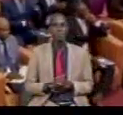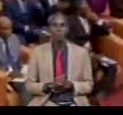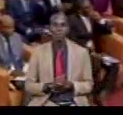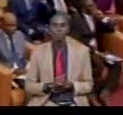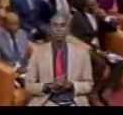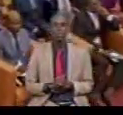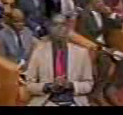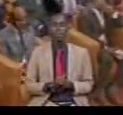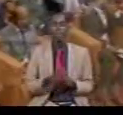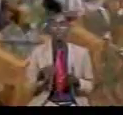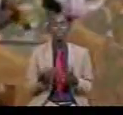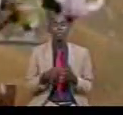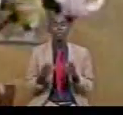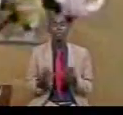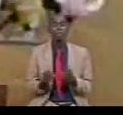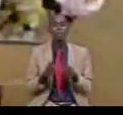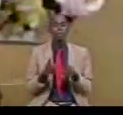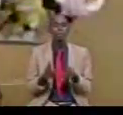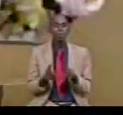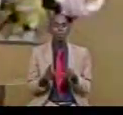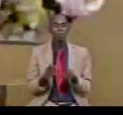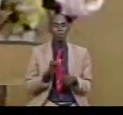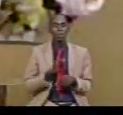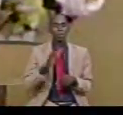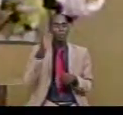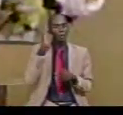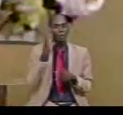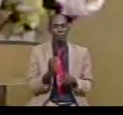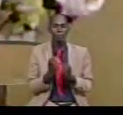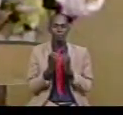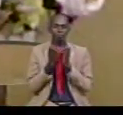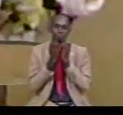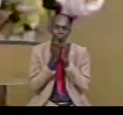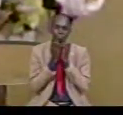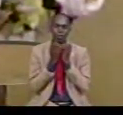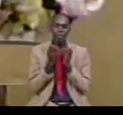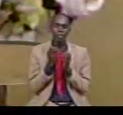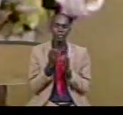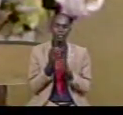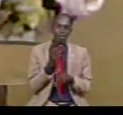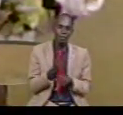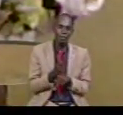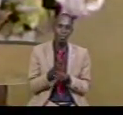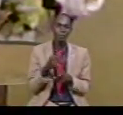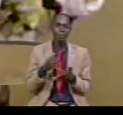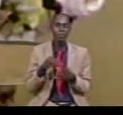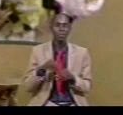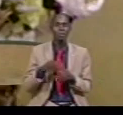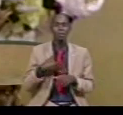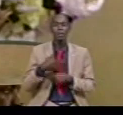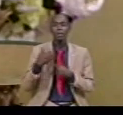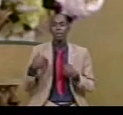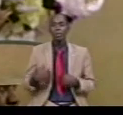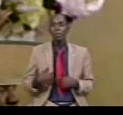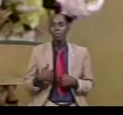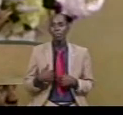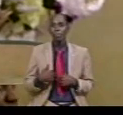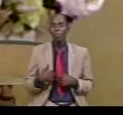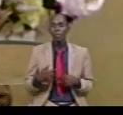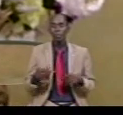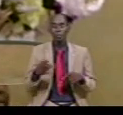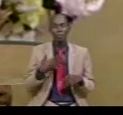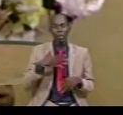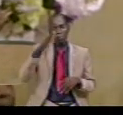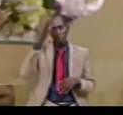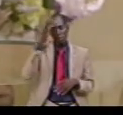This privilege I shall treasure in my life, as I can attest to the fact that my father, Pastor